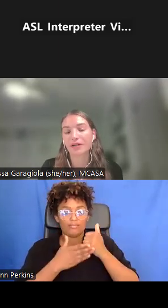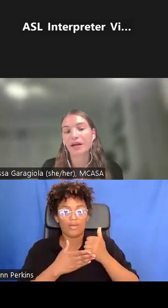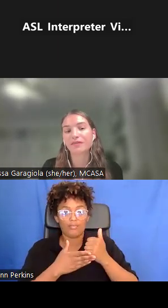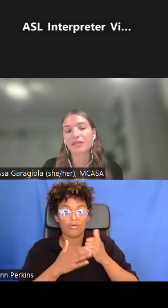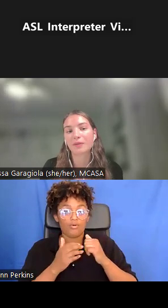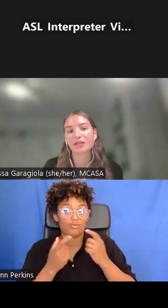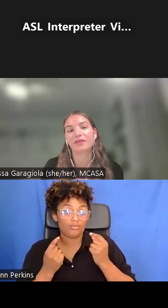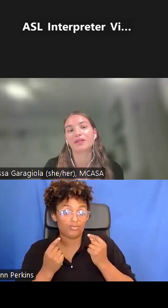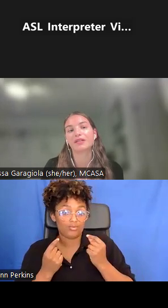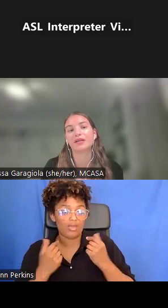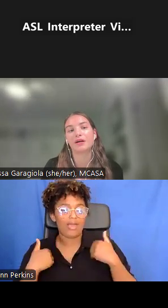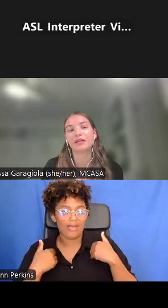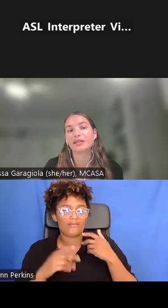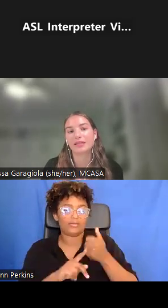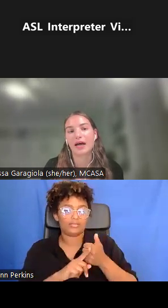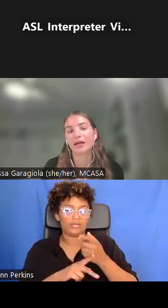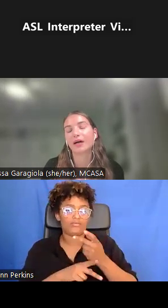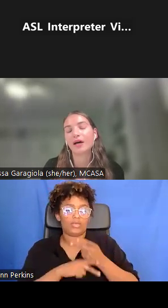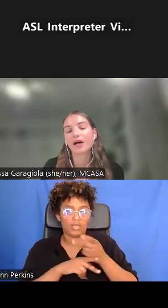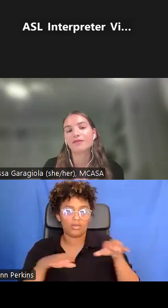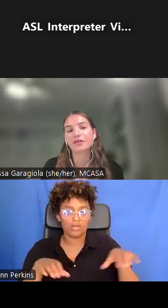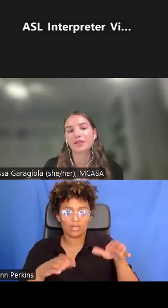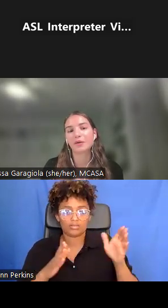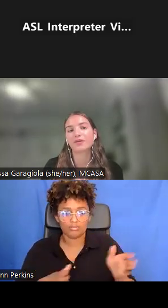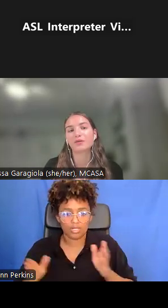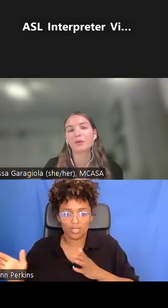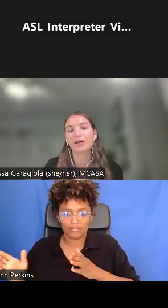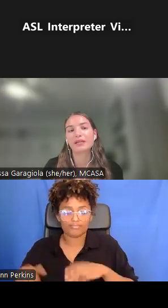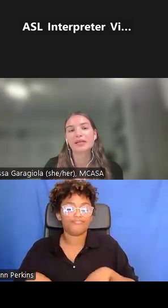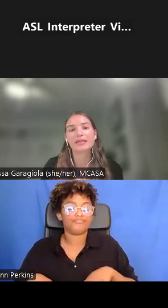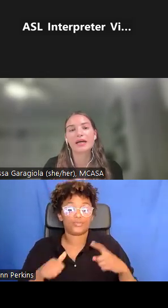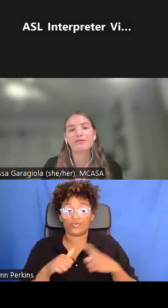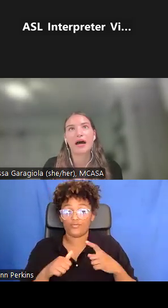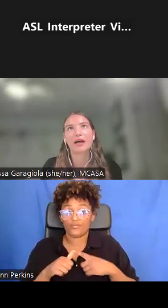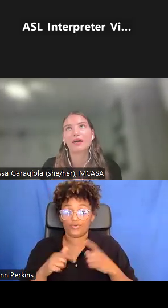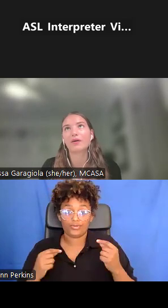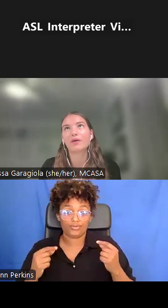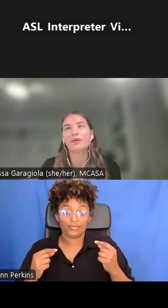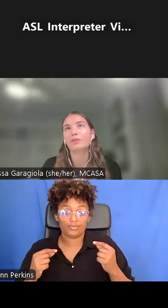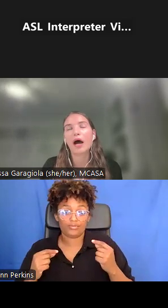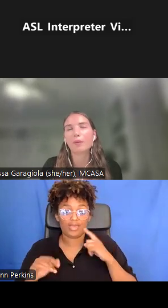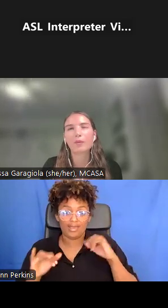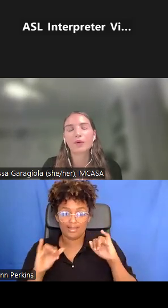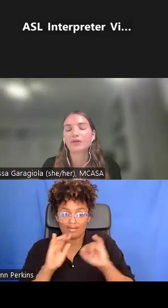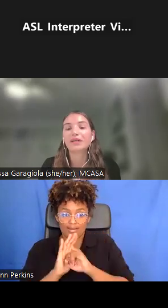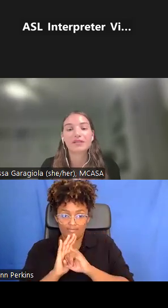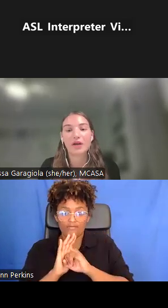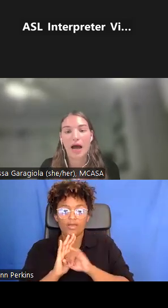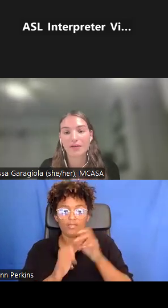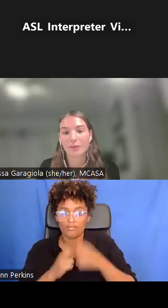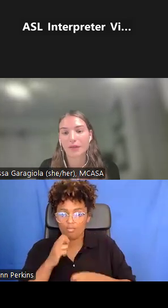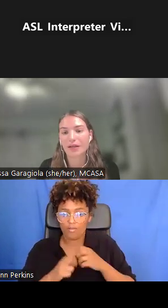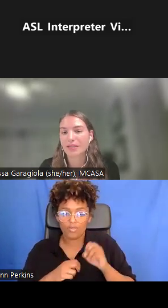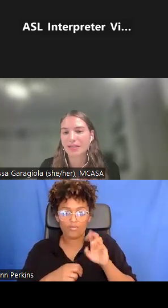action plan. And I have the steps here listed on the slide. The first thing you want to do is identify the problem or the reason